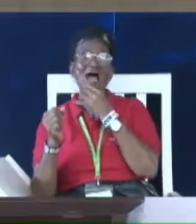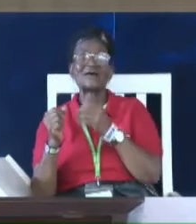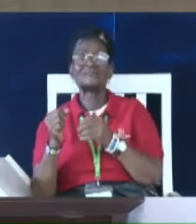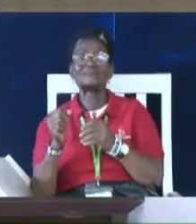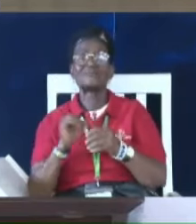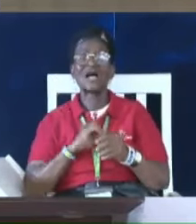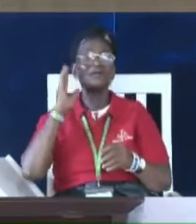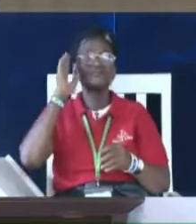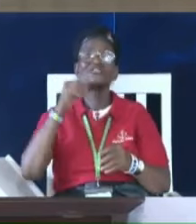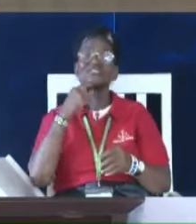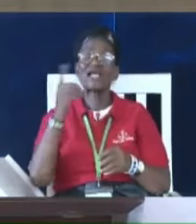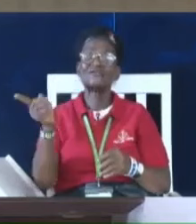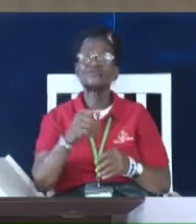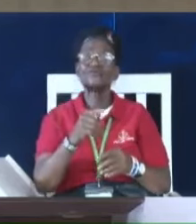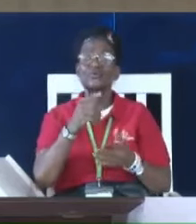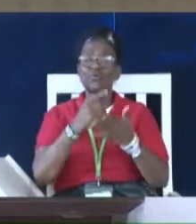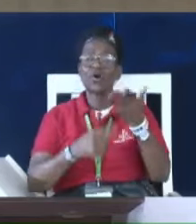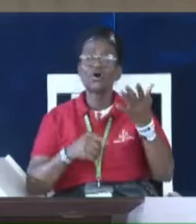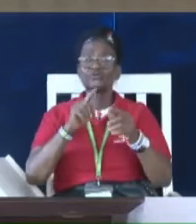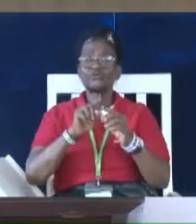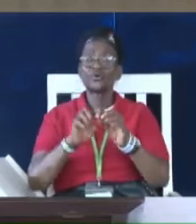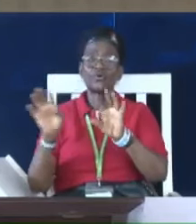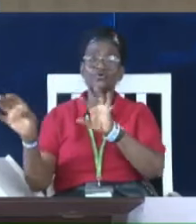I'm going to tell you what to do.